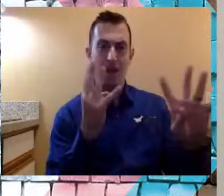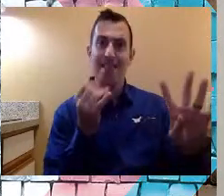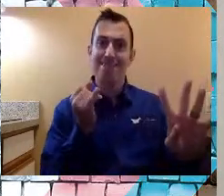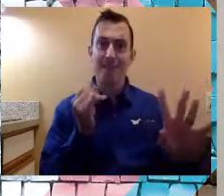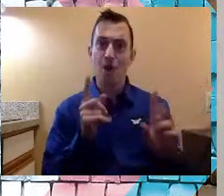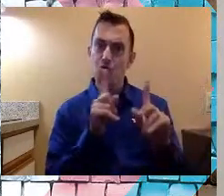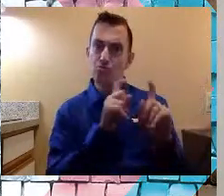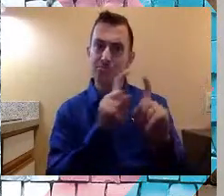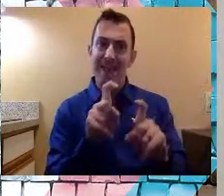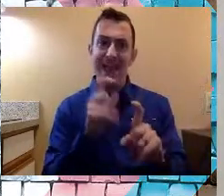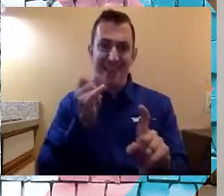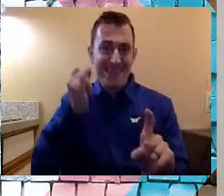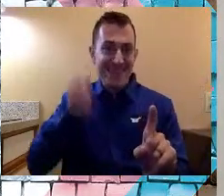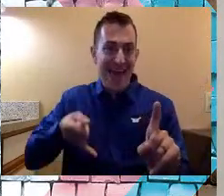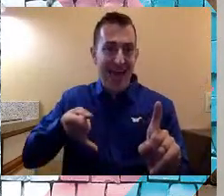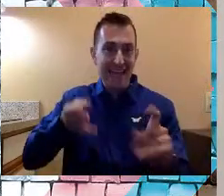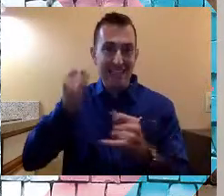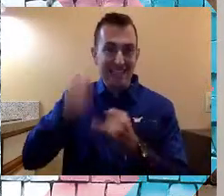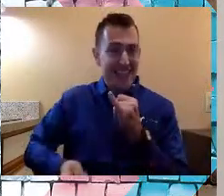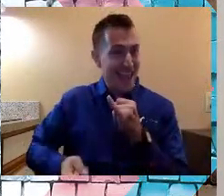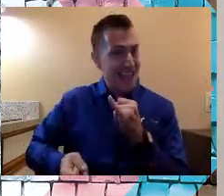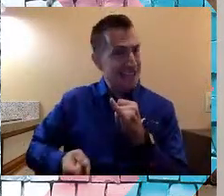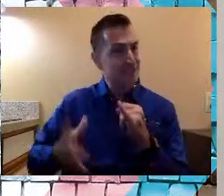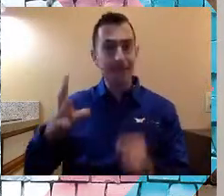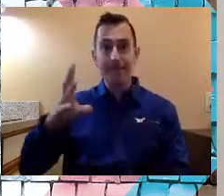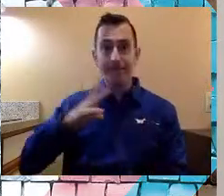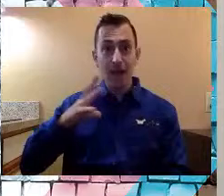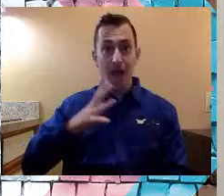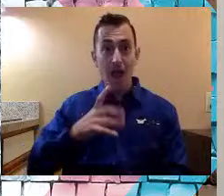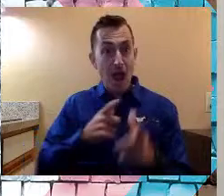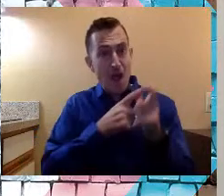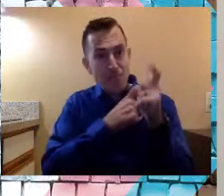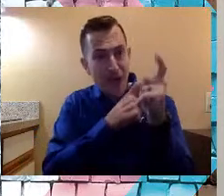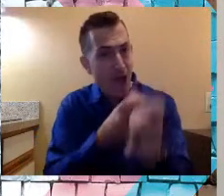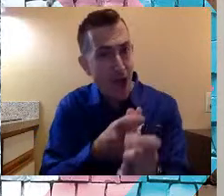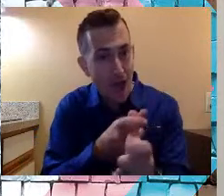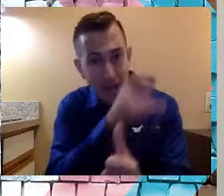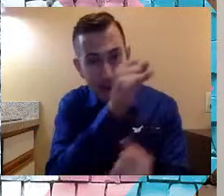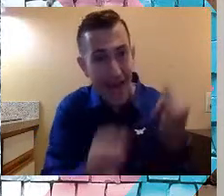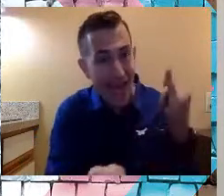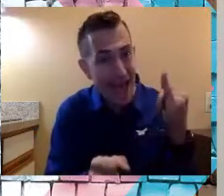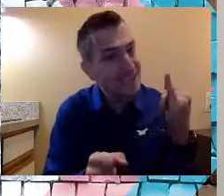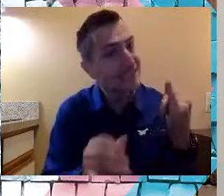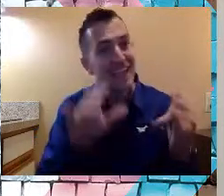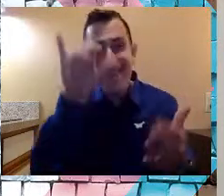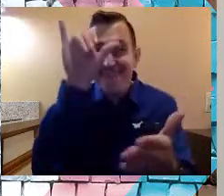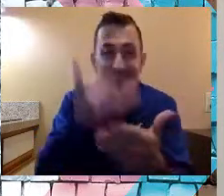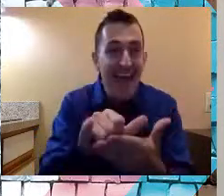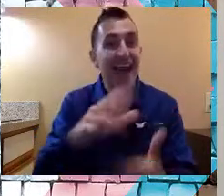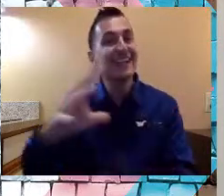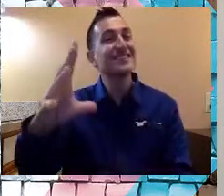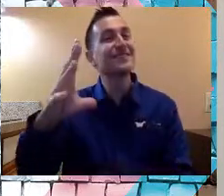I have come in last a lot of times. I'm not the fastest runner, but I can read really fast. Finish. See,